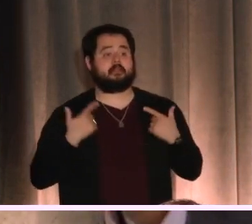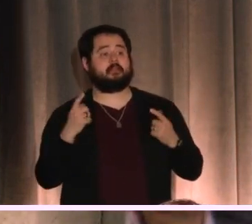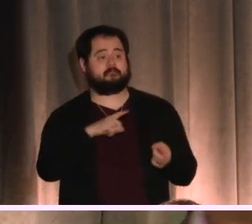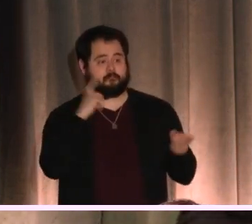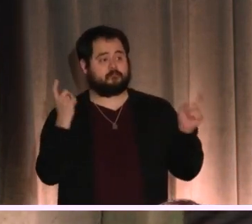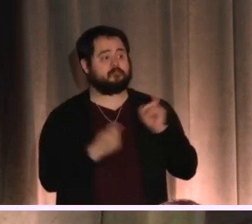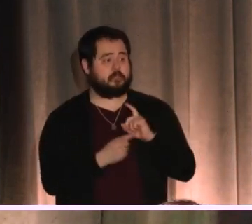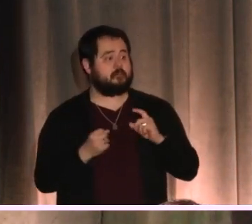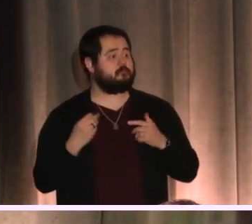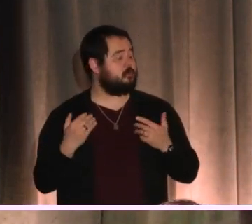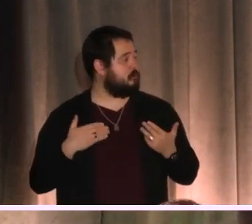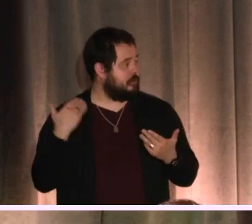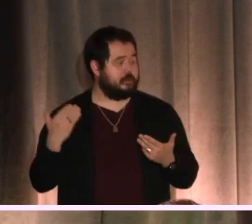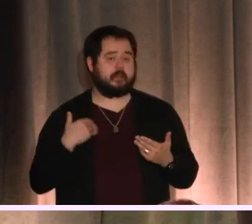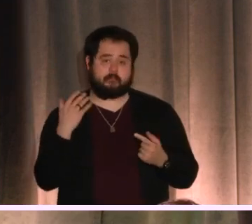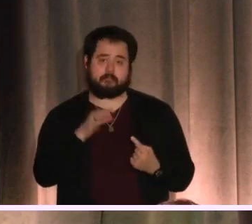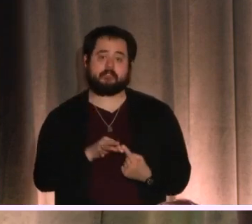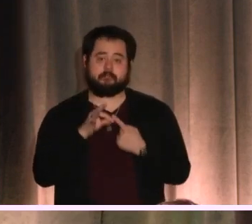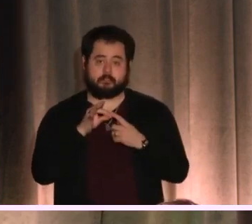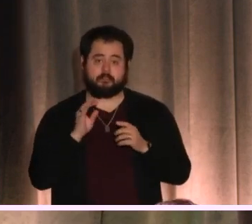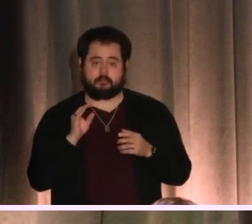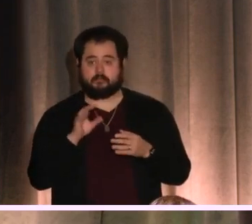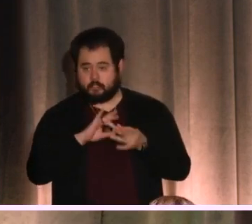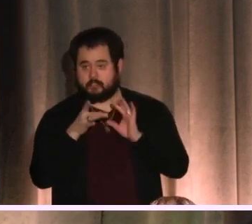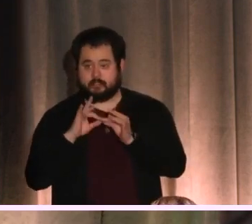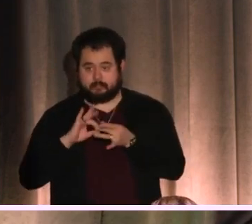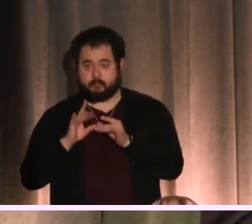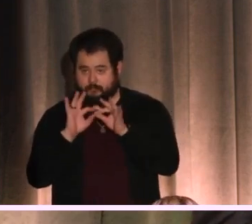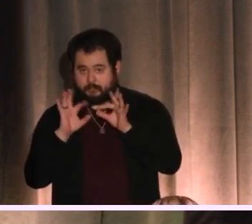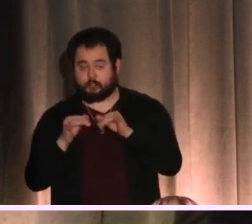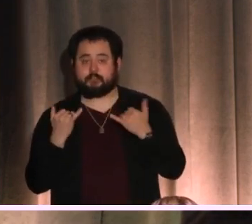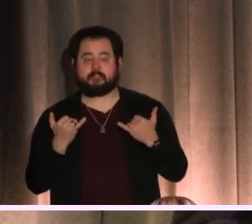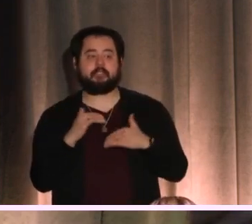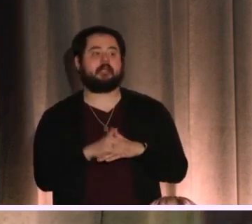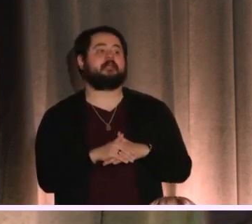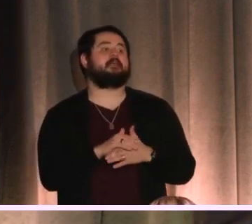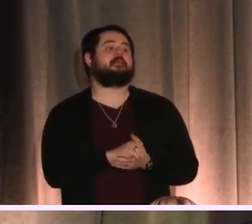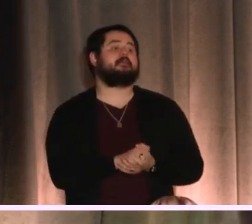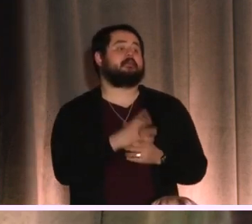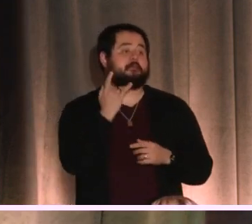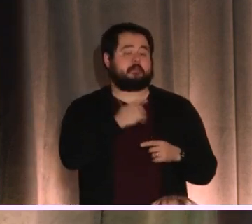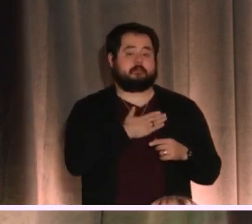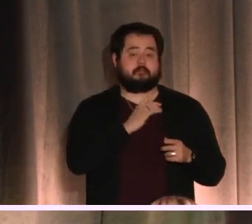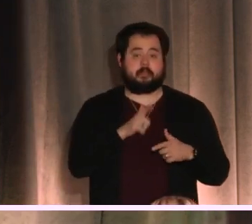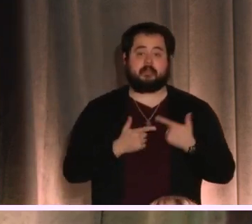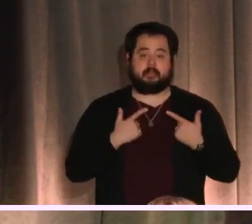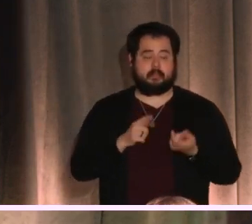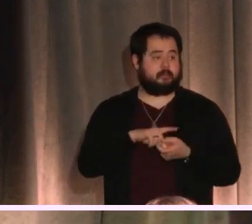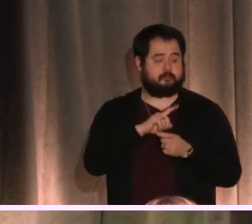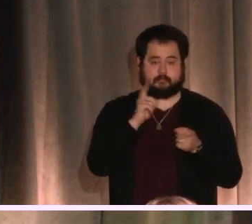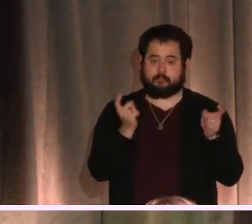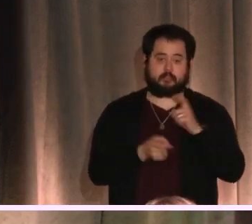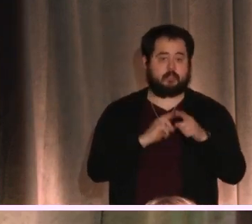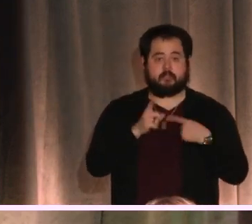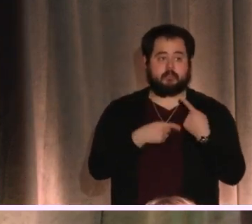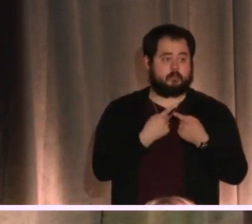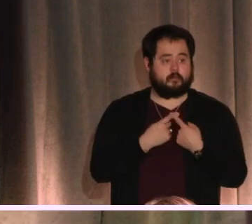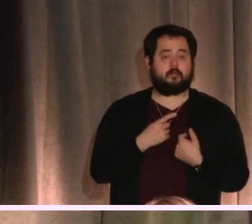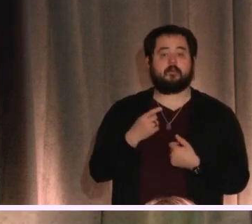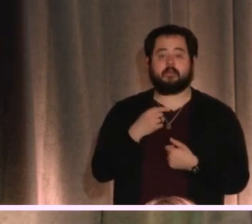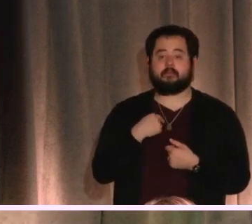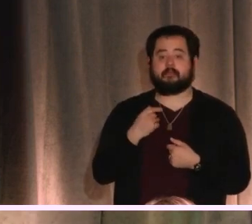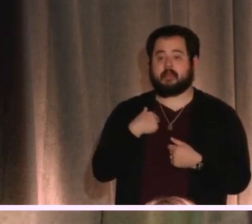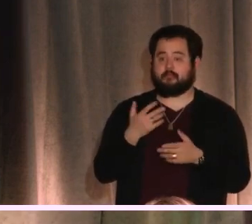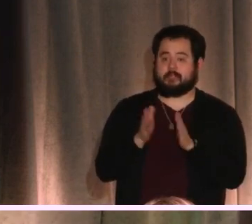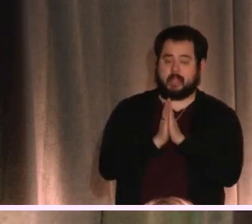happy that Special Olympics was mentioned today, because my life changed when Eunice Kennedy Shriver asked me to treat her sister Rosemary 30